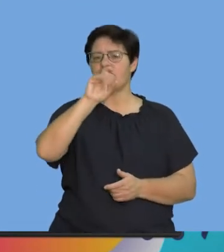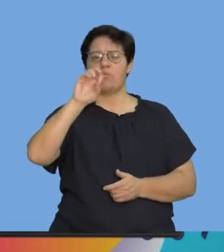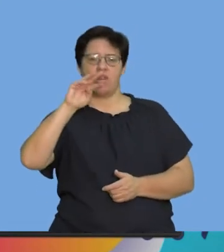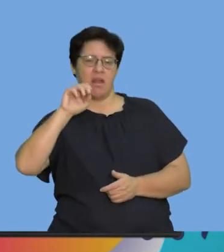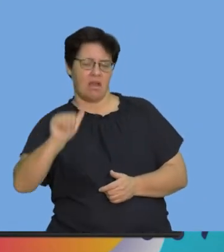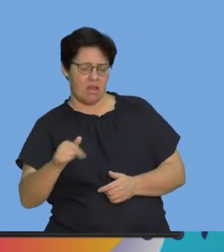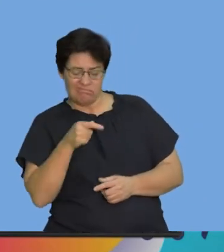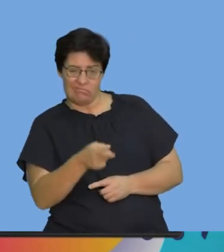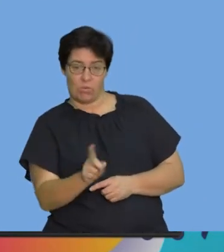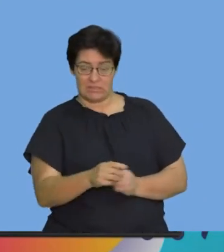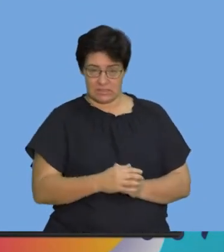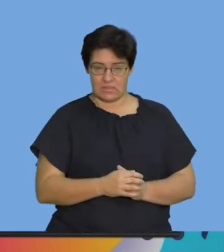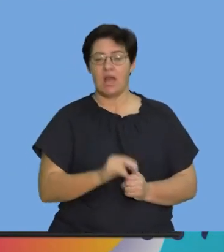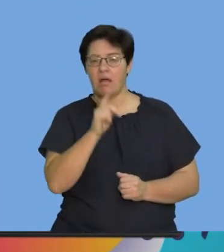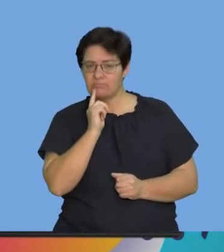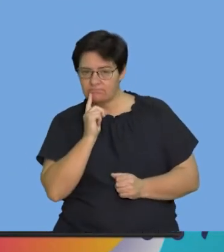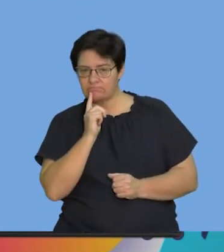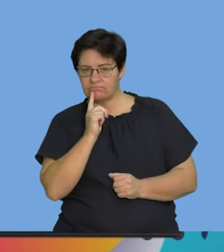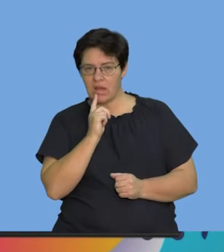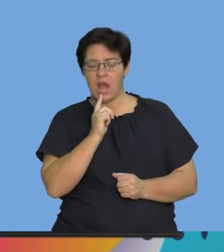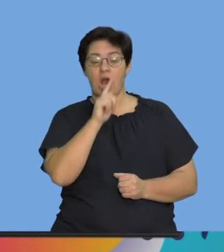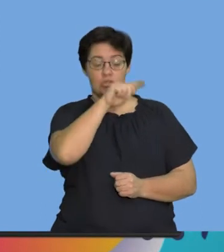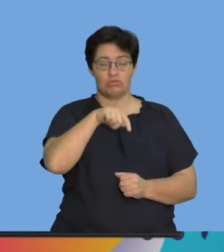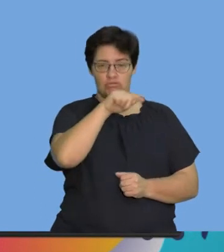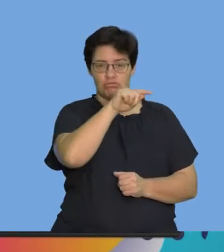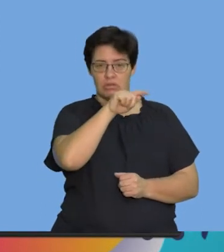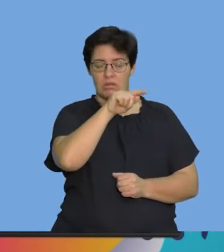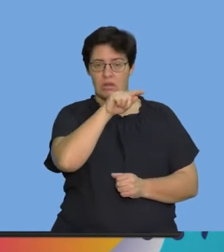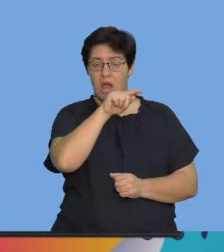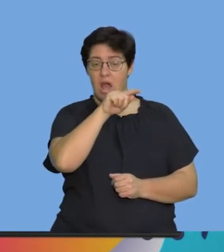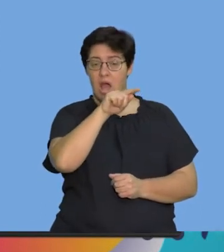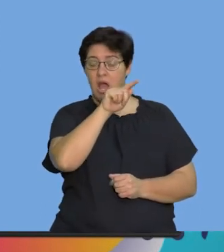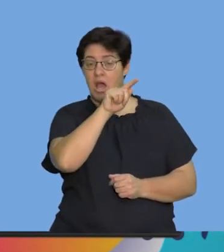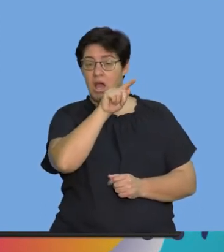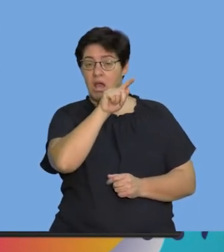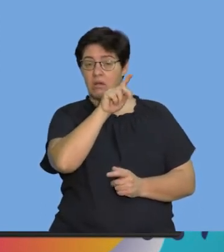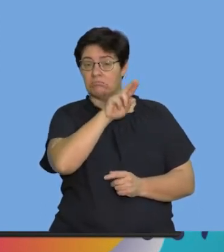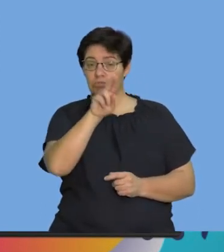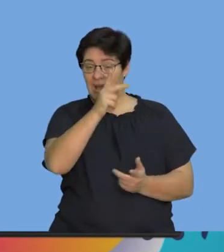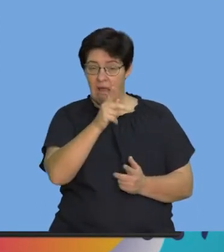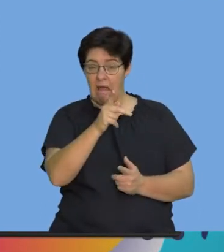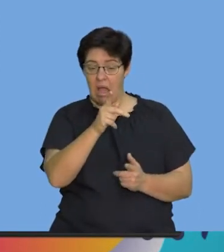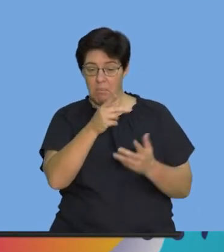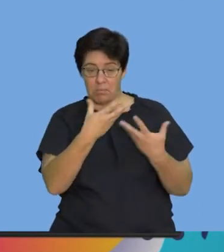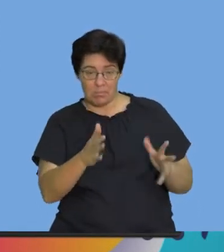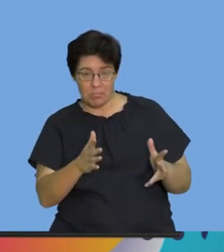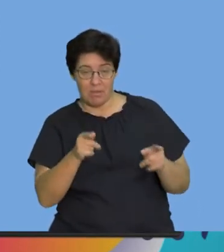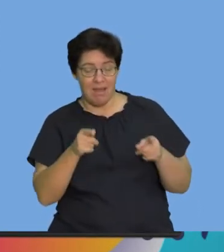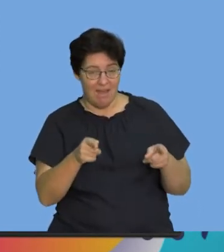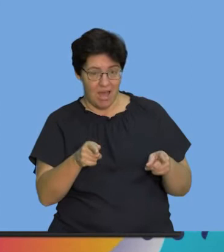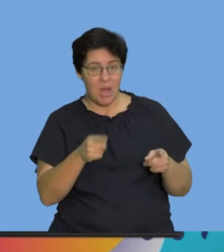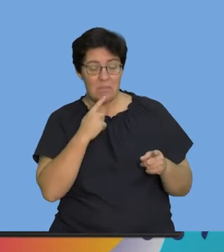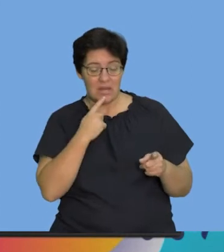and we're going to look at some completing the square. I know that completing the square is one of the topics that gives you guys